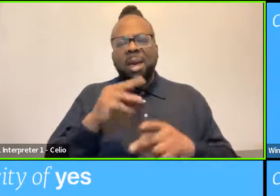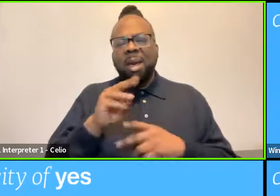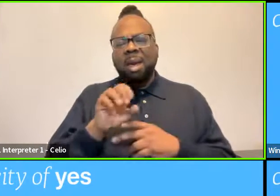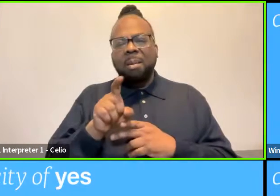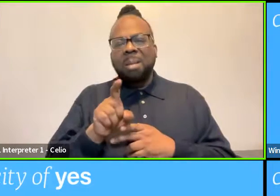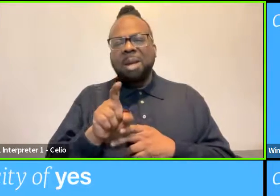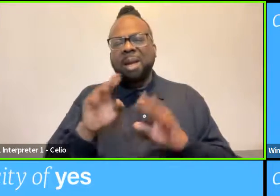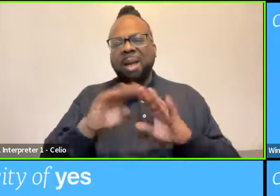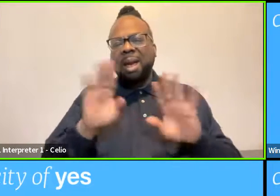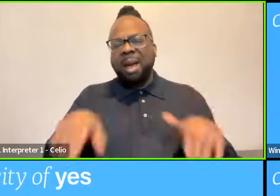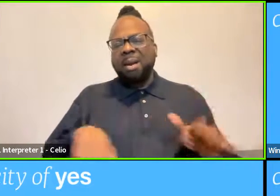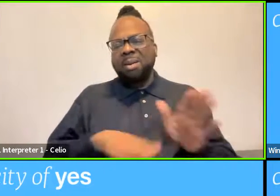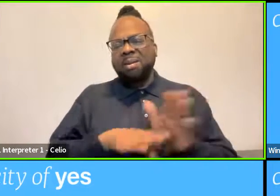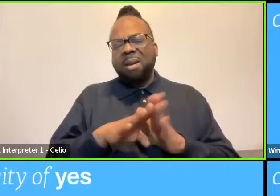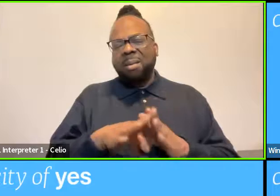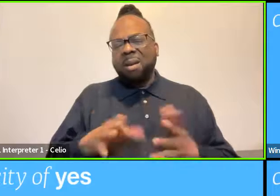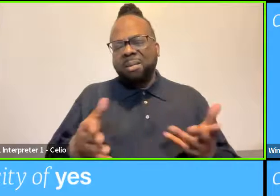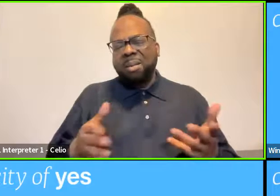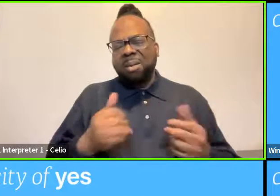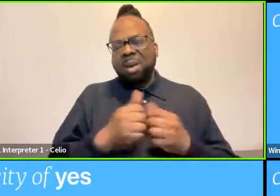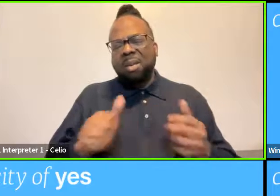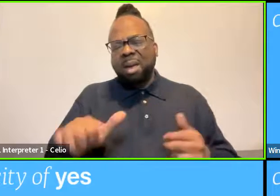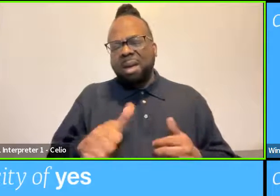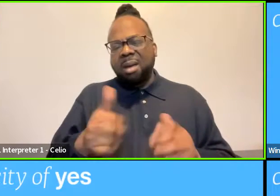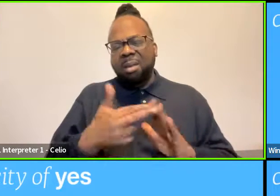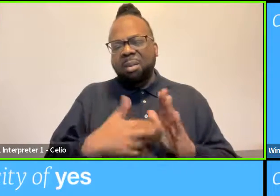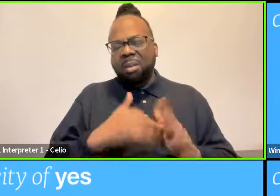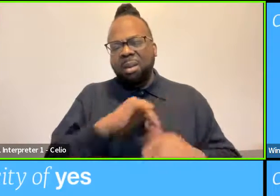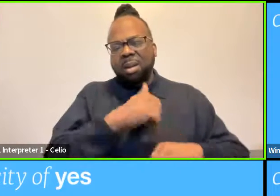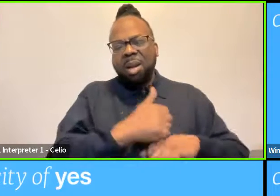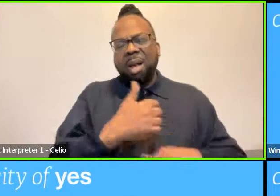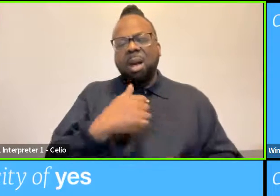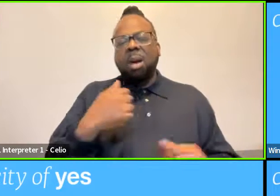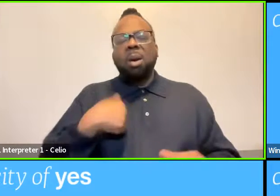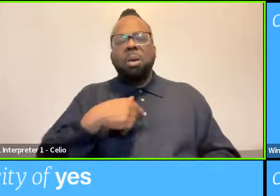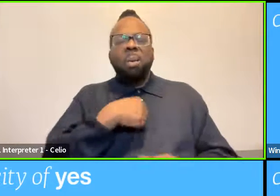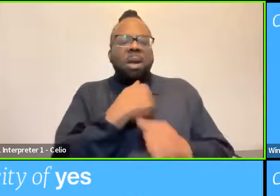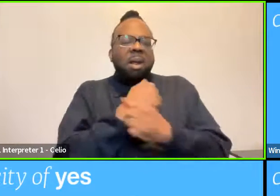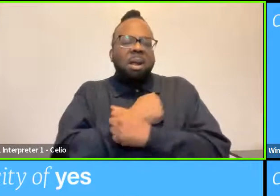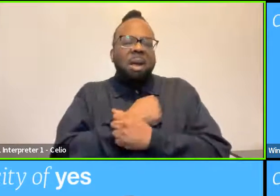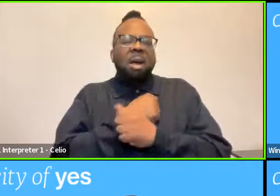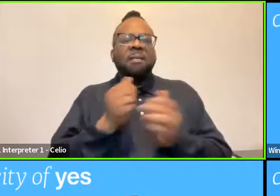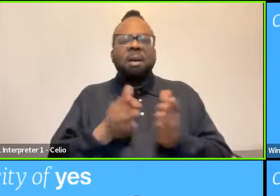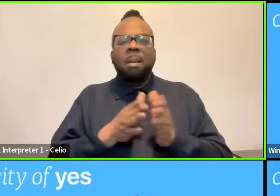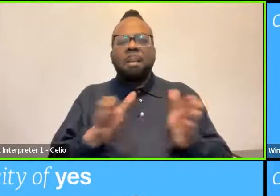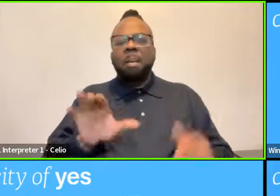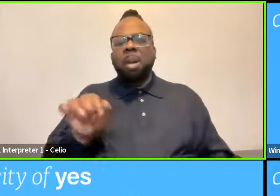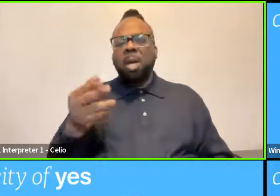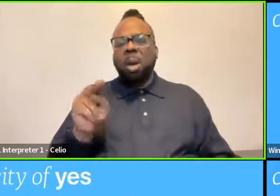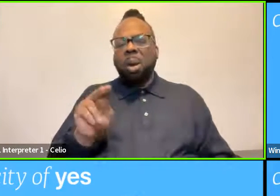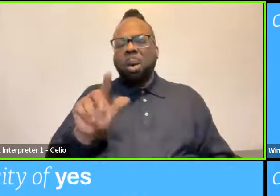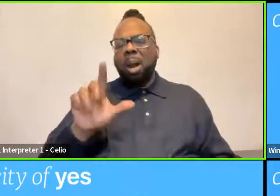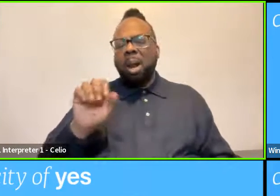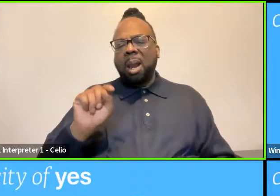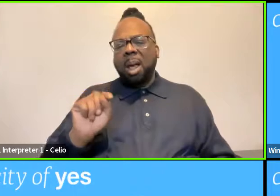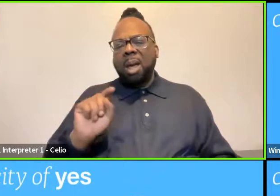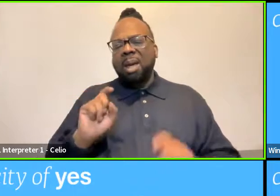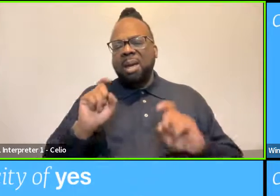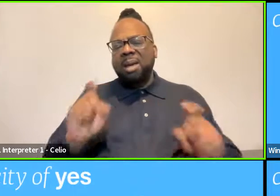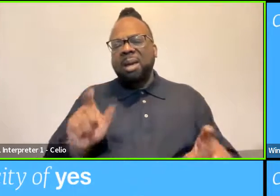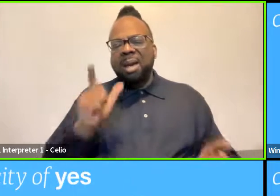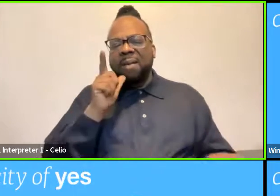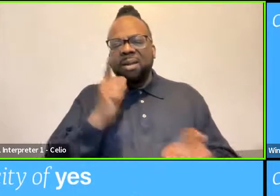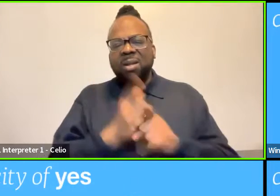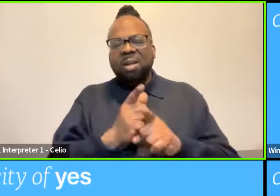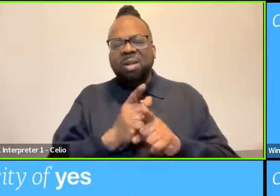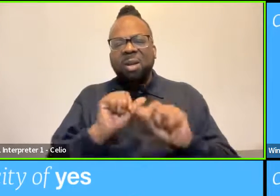replacement. Right. Yeah, we love our publicly owned lots just because it gives our sister agency,